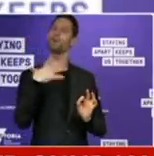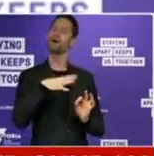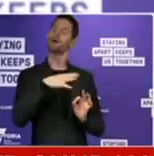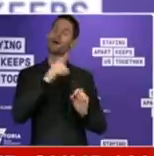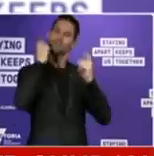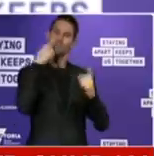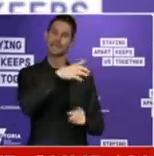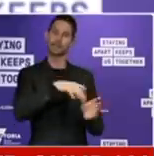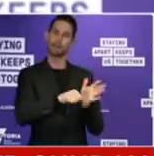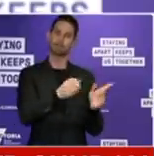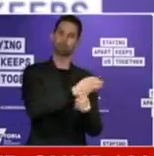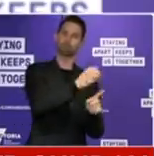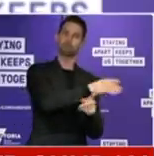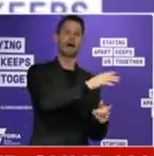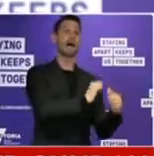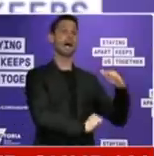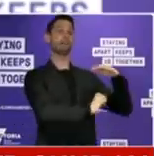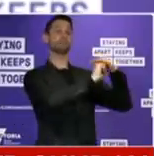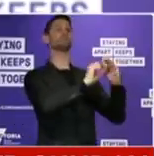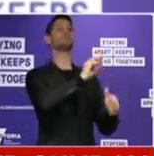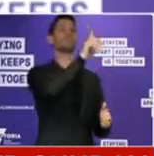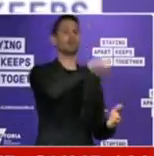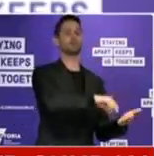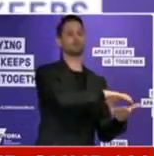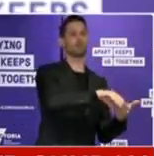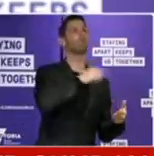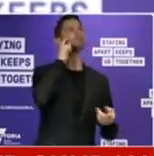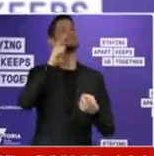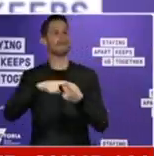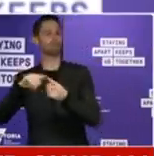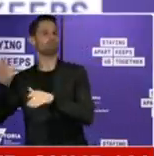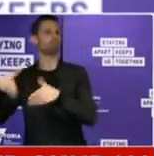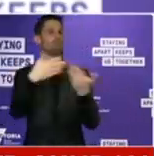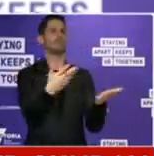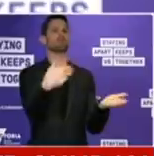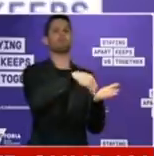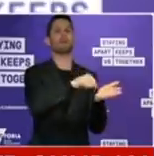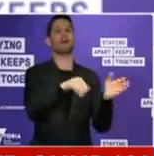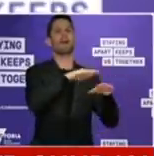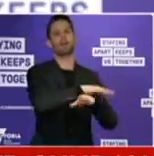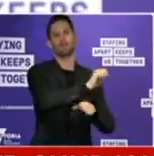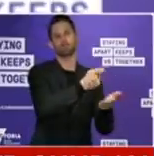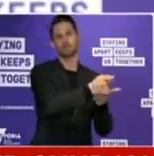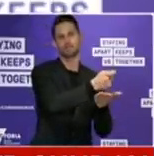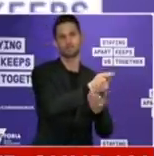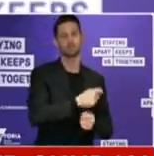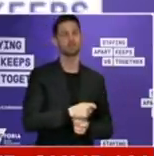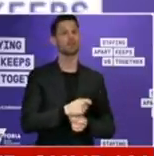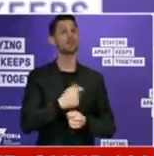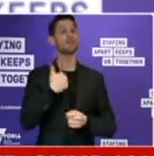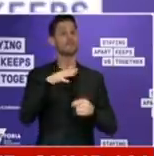to that rent relief being in any way compromised. In August, we announced that we'd increase the rental hardship grant